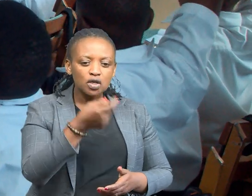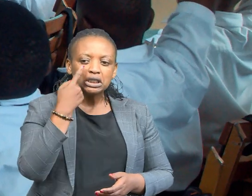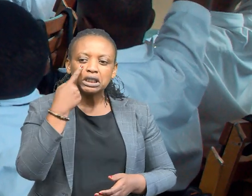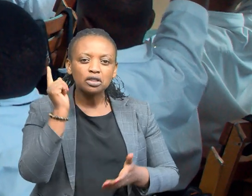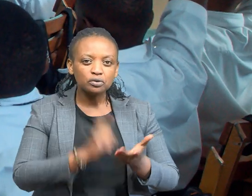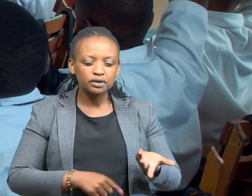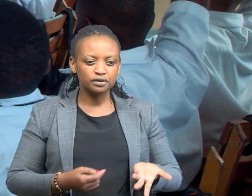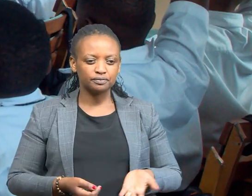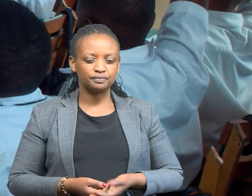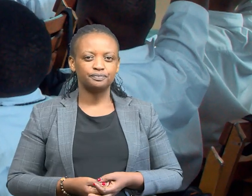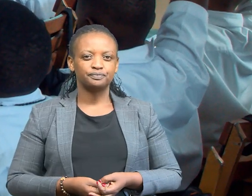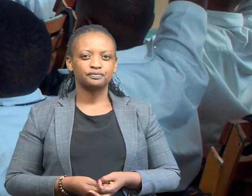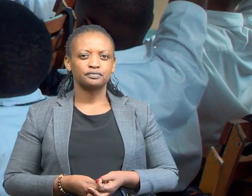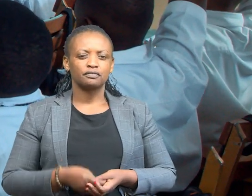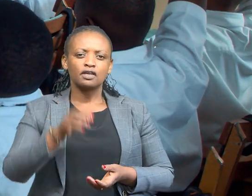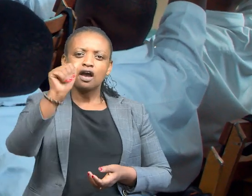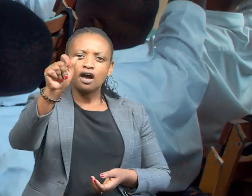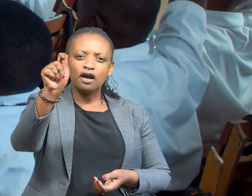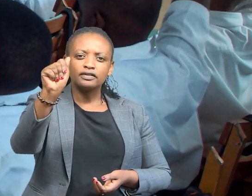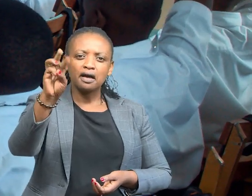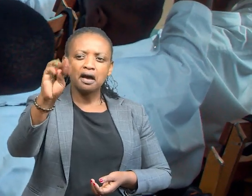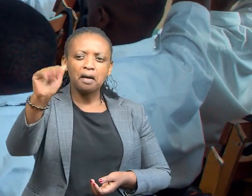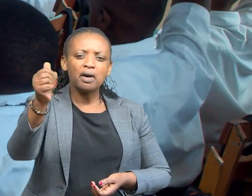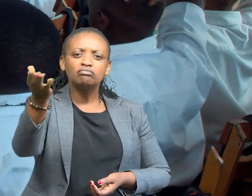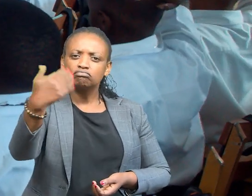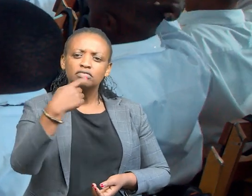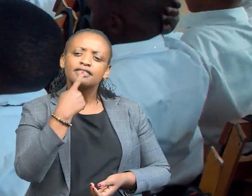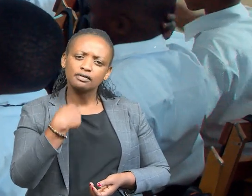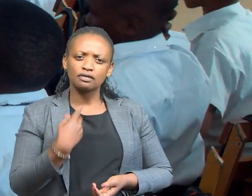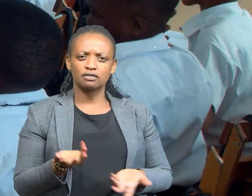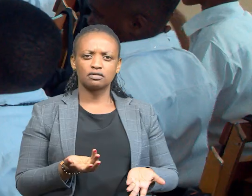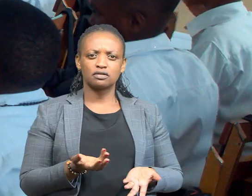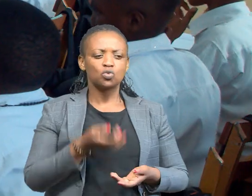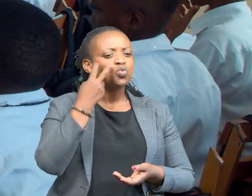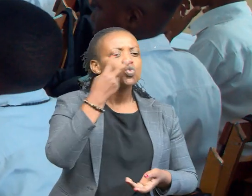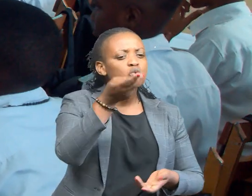Can I have Atamba? Tell us. Atamba?